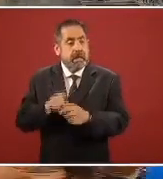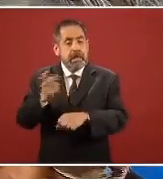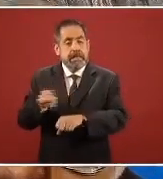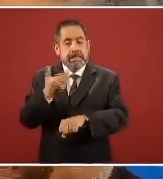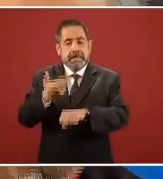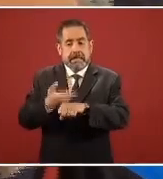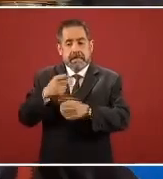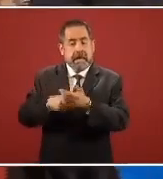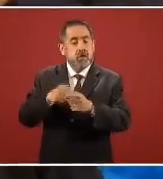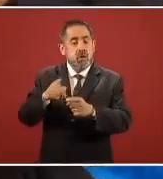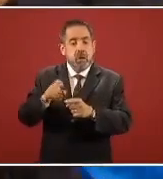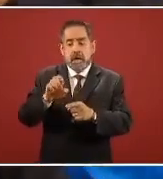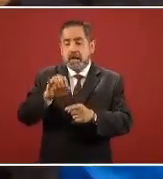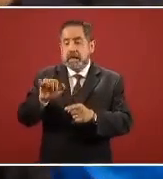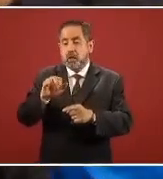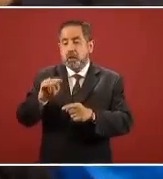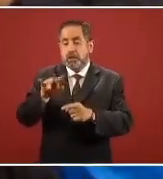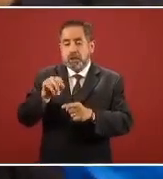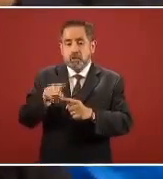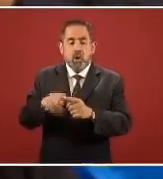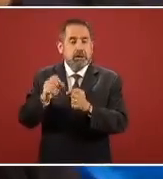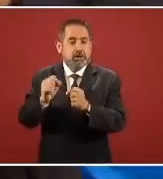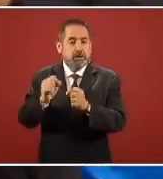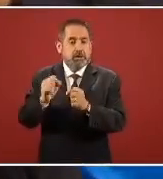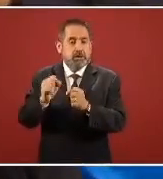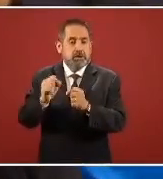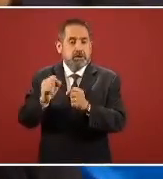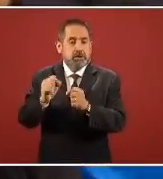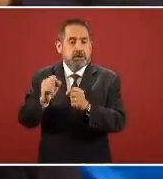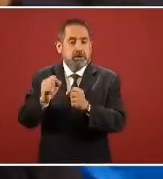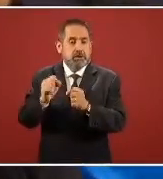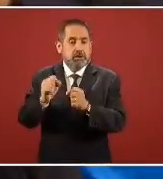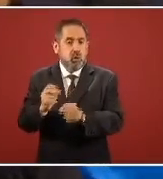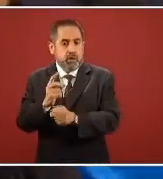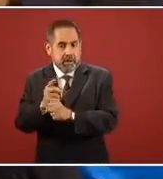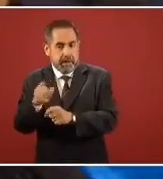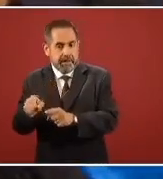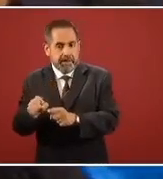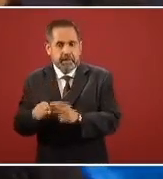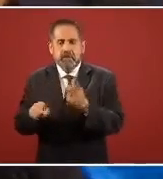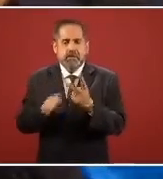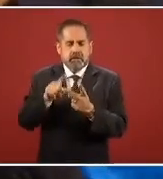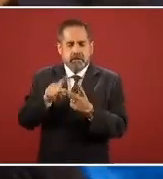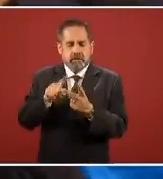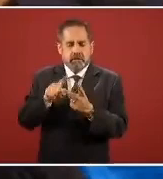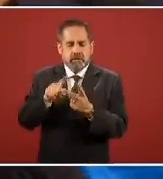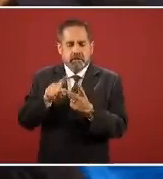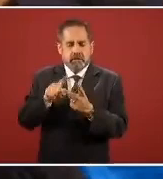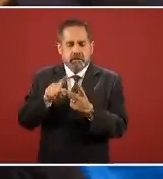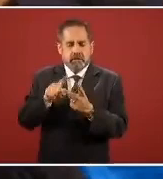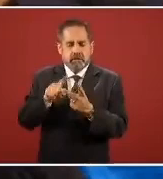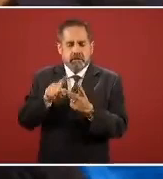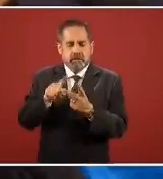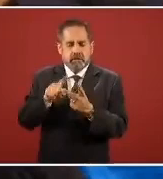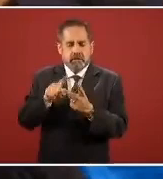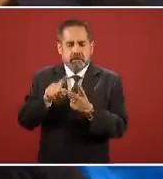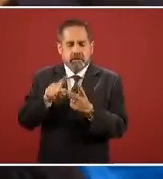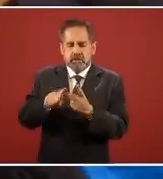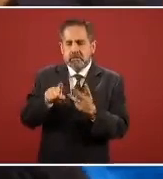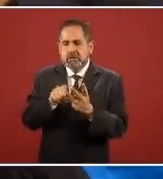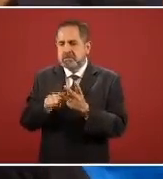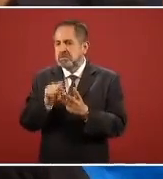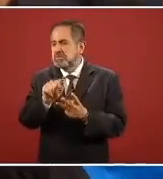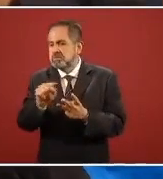Executive. En seguridad pública, in public security, y en otras dependencias, and in other